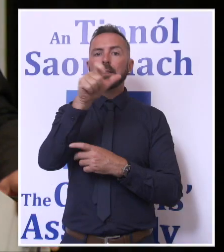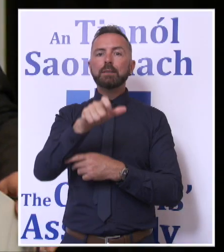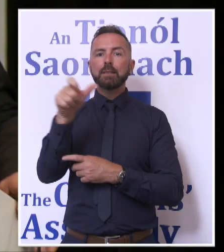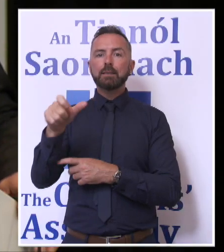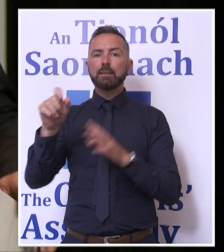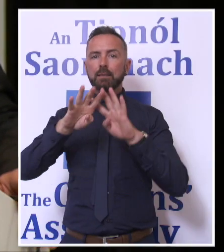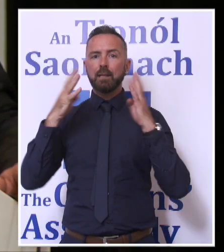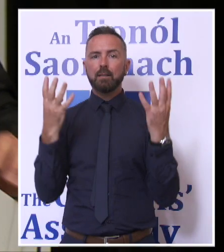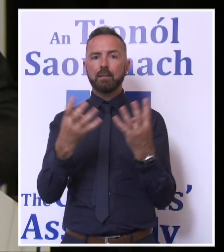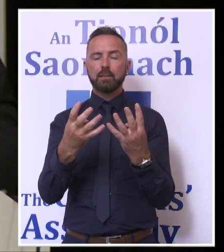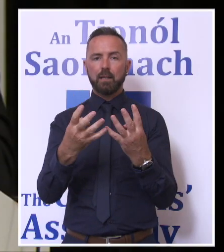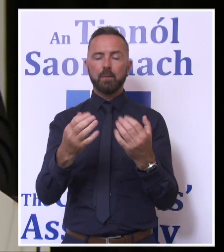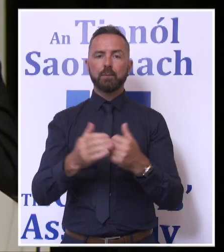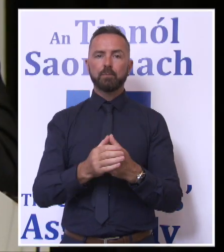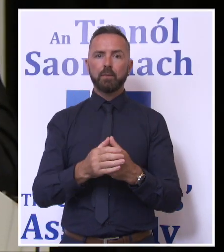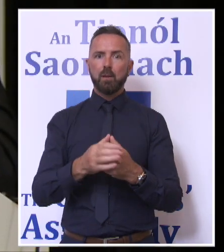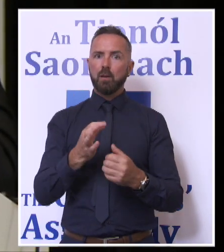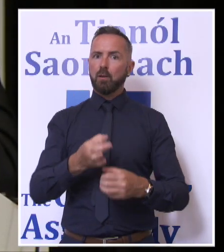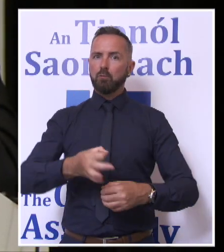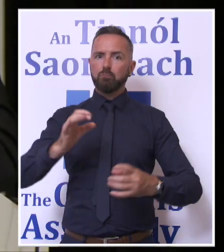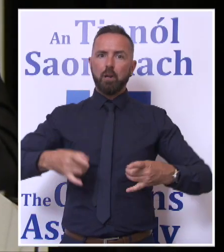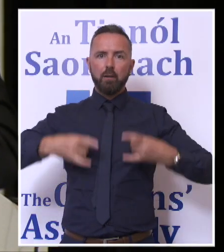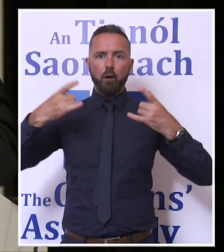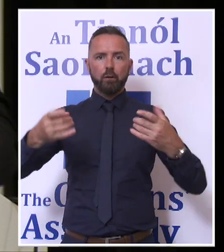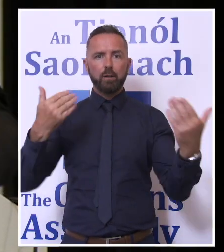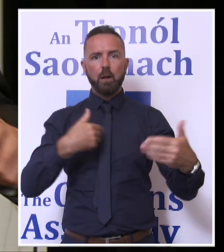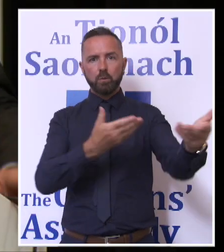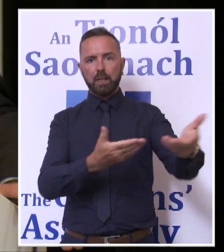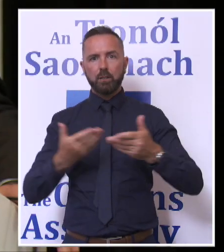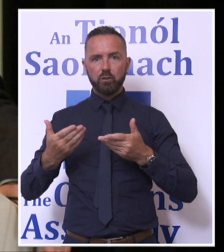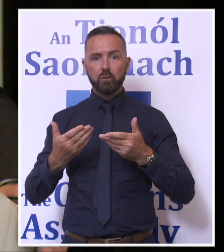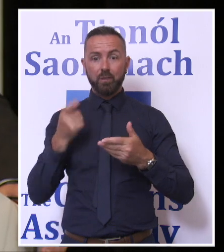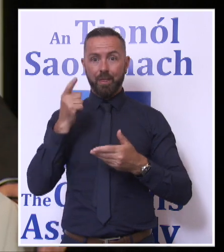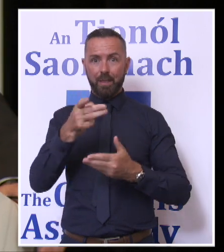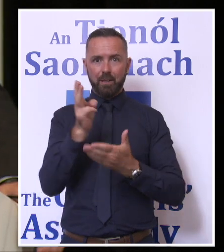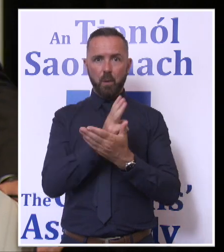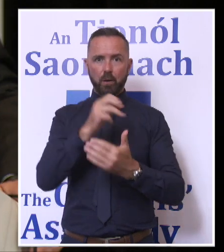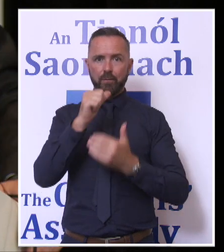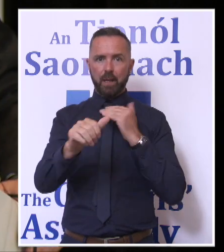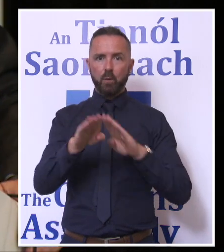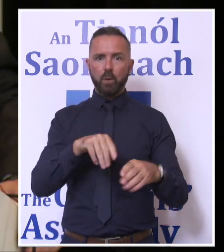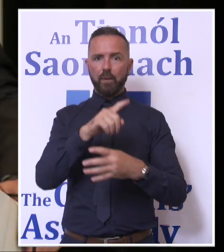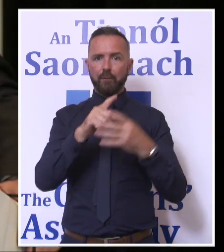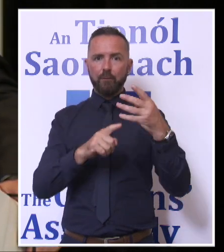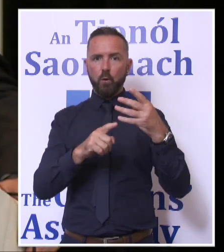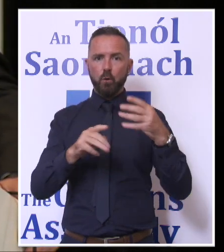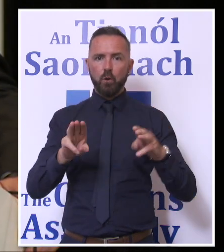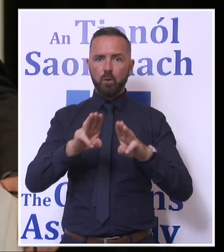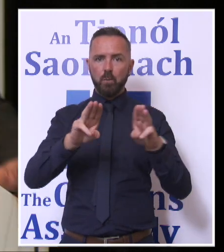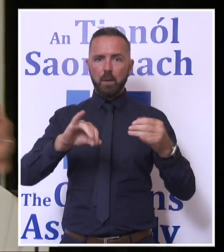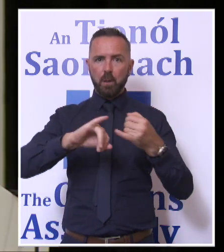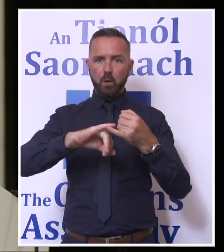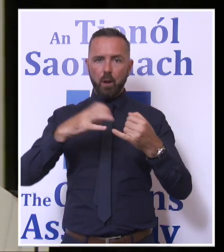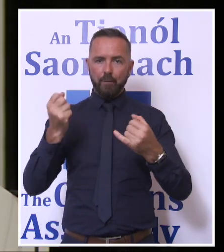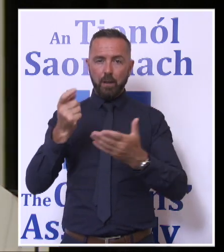It gives me great pleasure to introduce this session with four eminent guests who have taken time